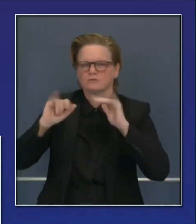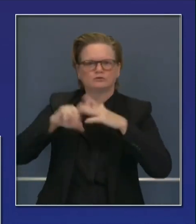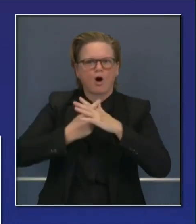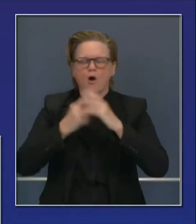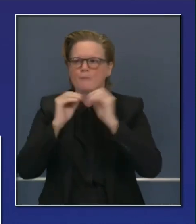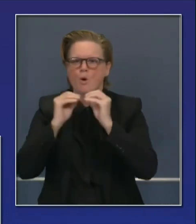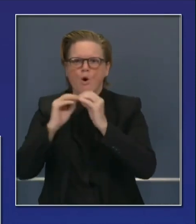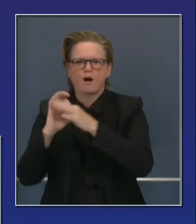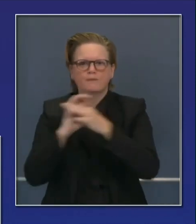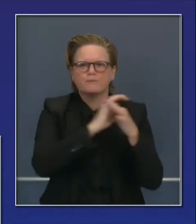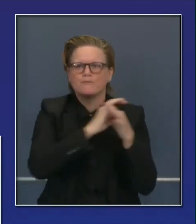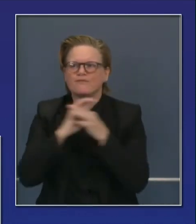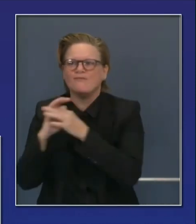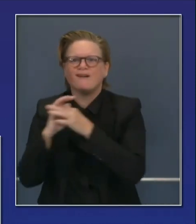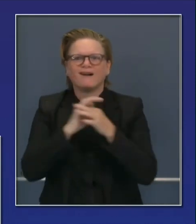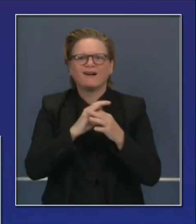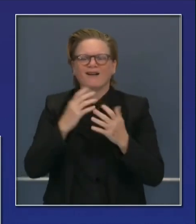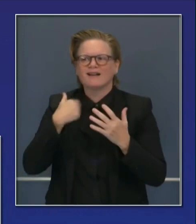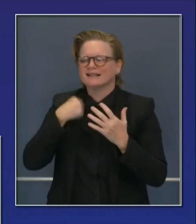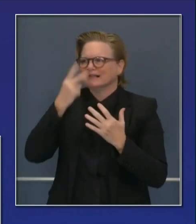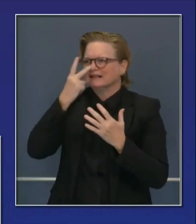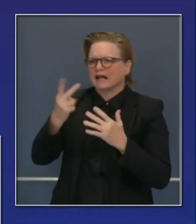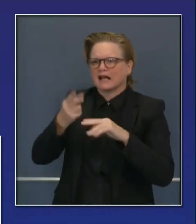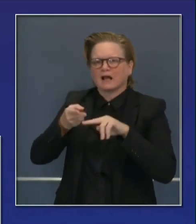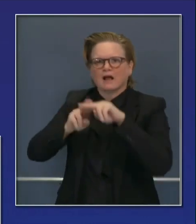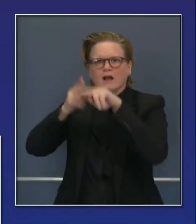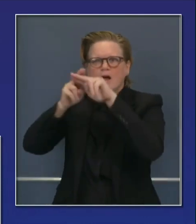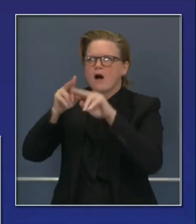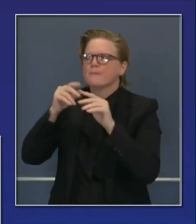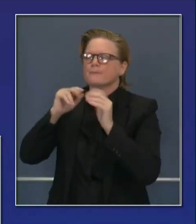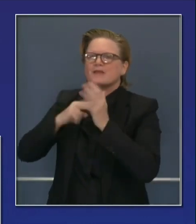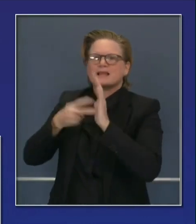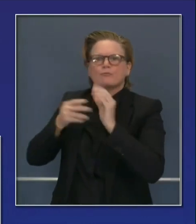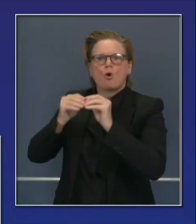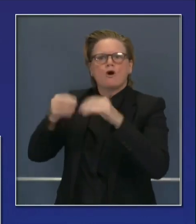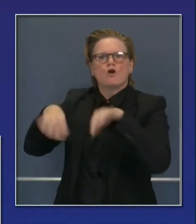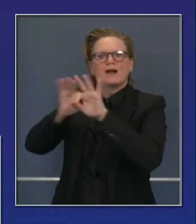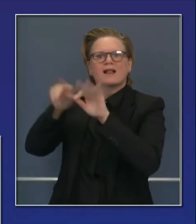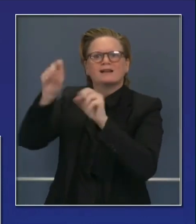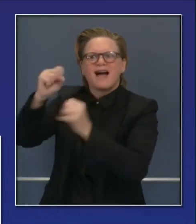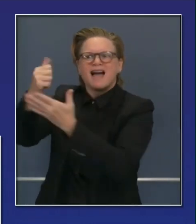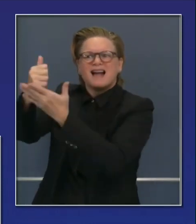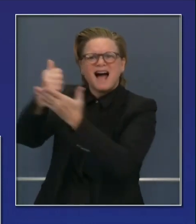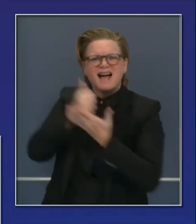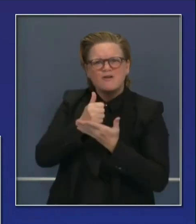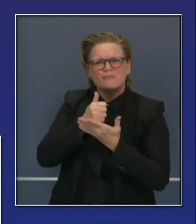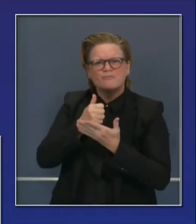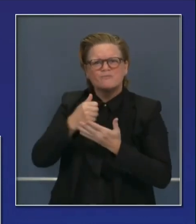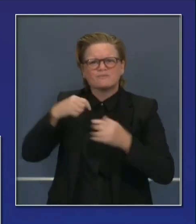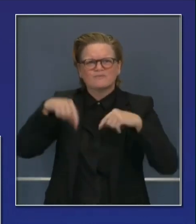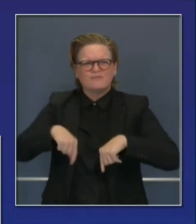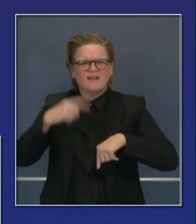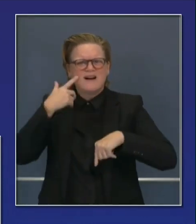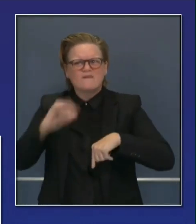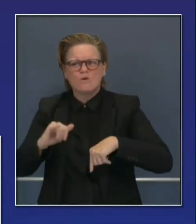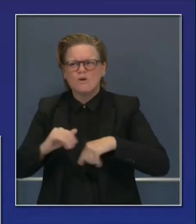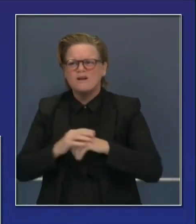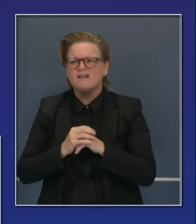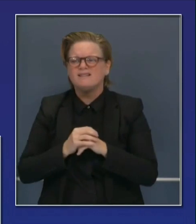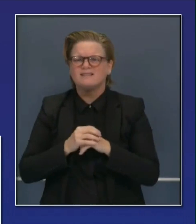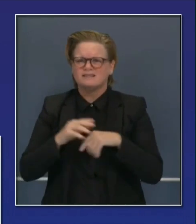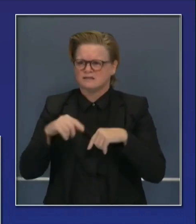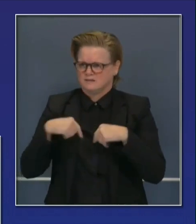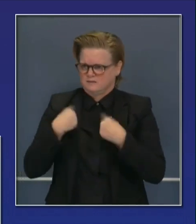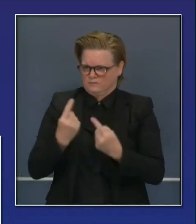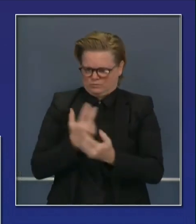critical in terms of helping support our businesses during this very, very challenging next, not just 3 weeks, but likely next